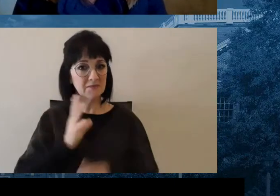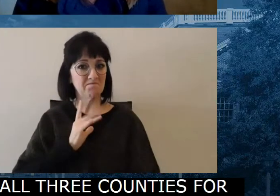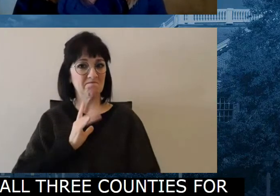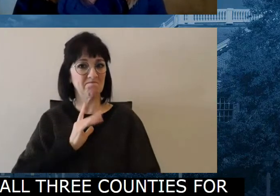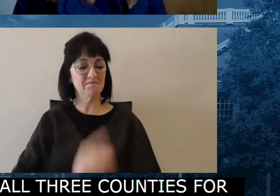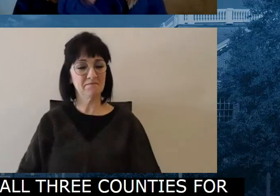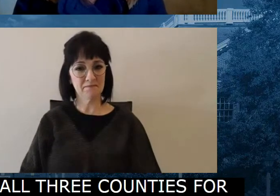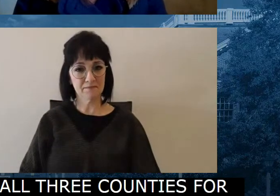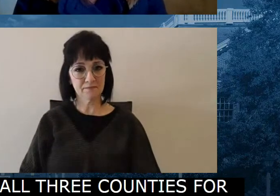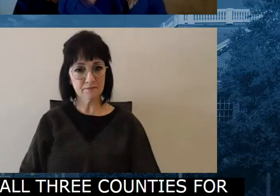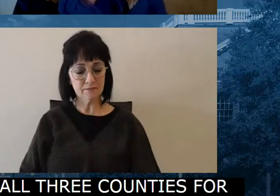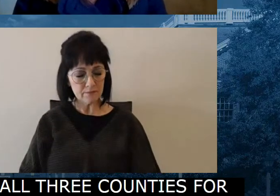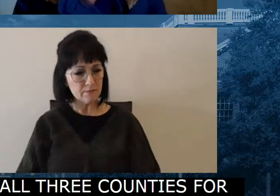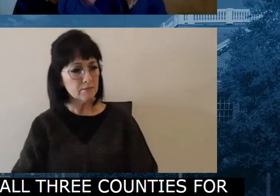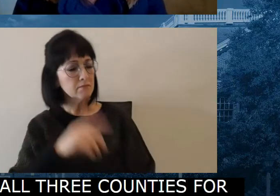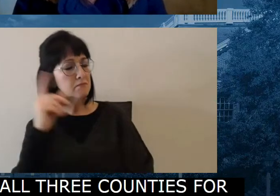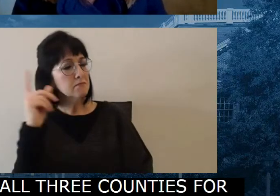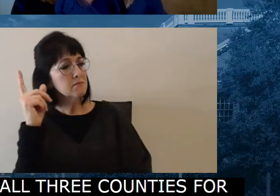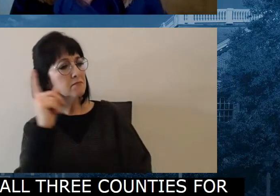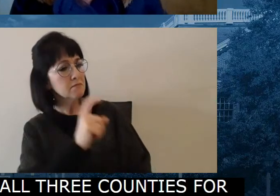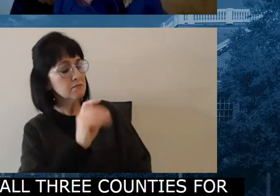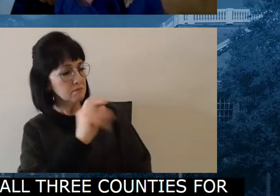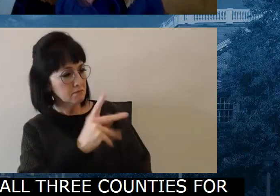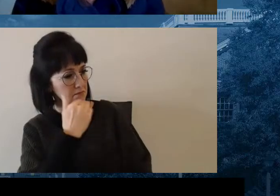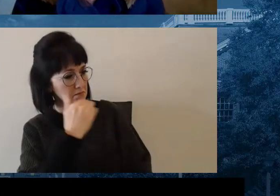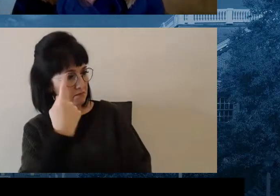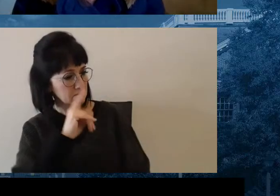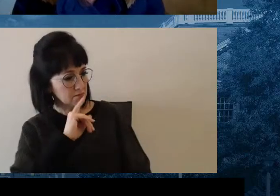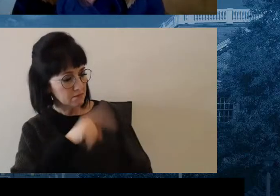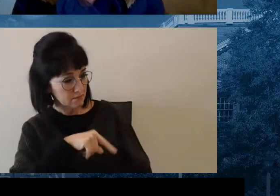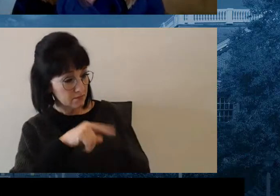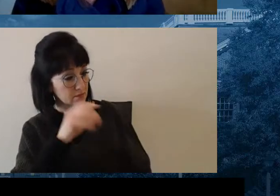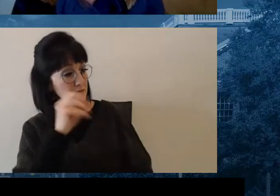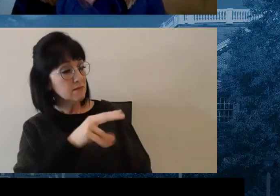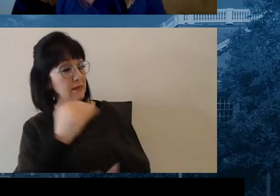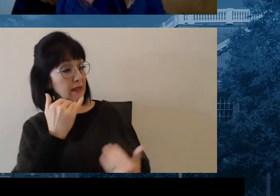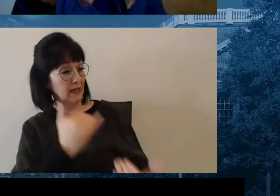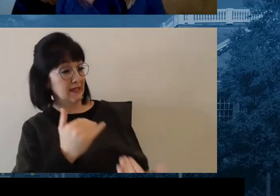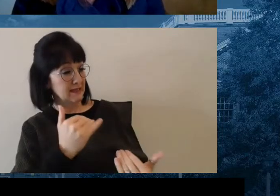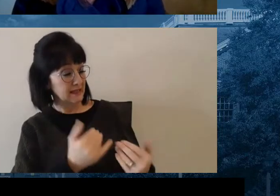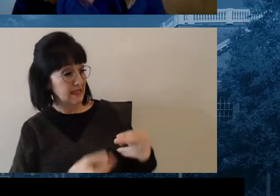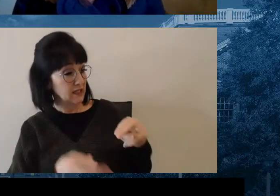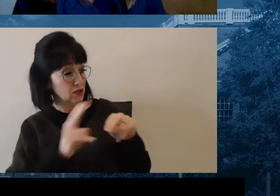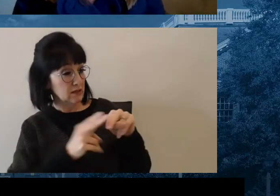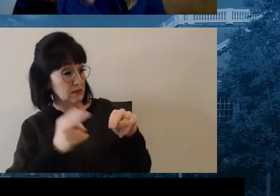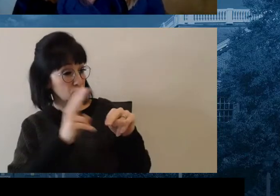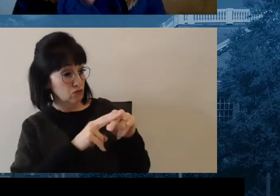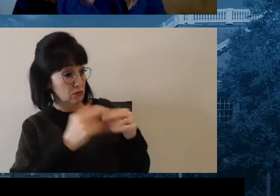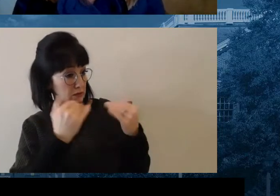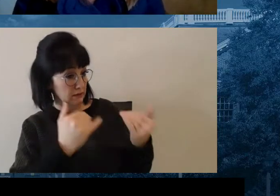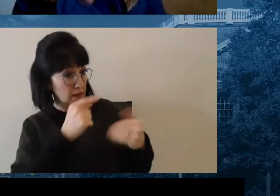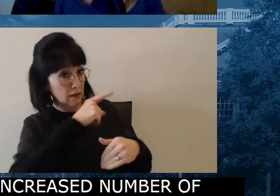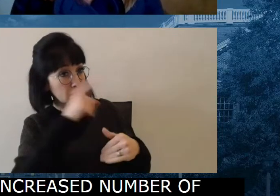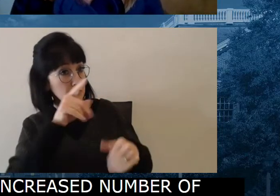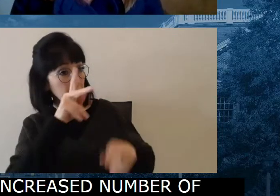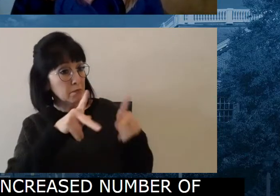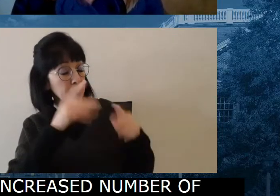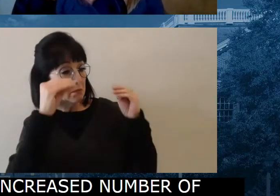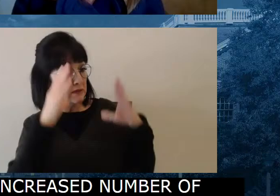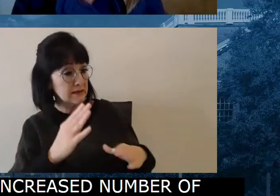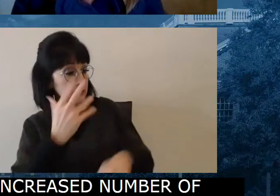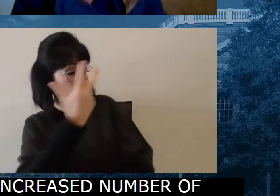All right, and then with the increased number of teachers being vaccinated, and you mentioned earlier,